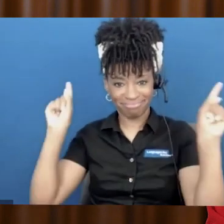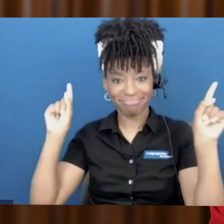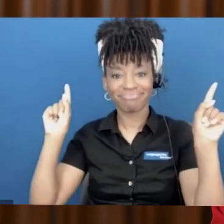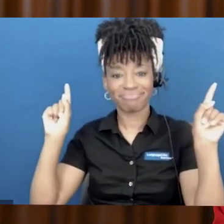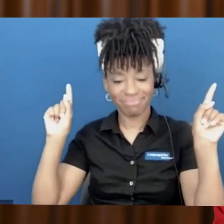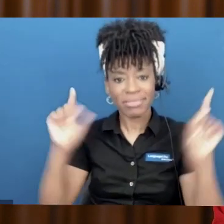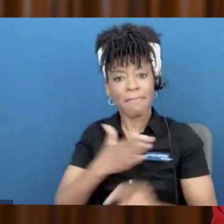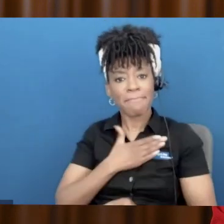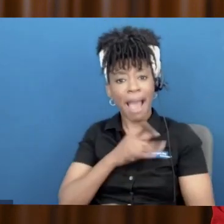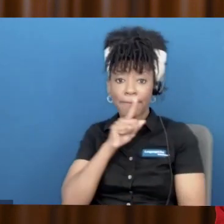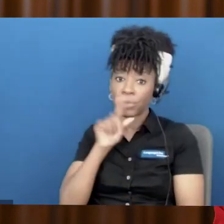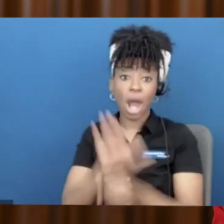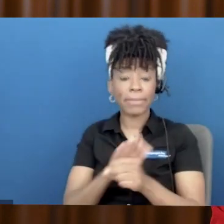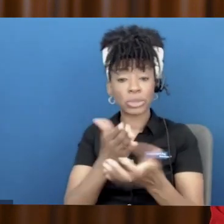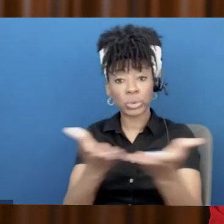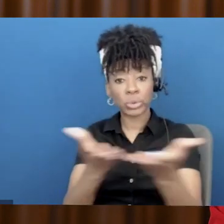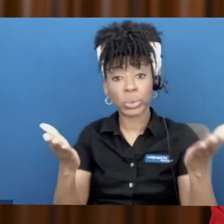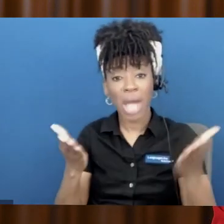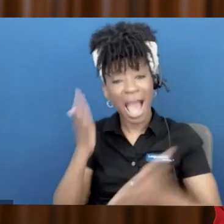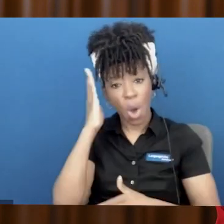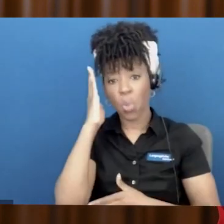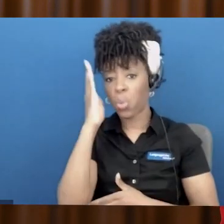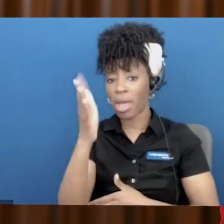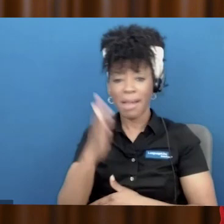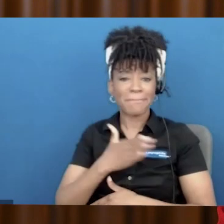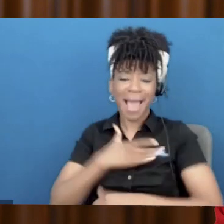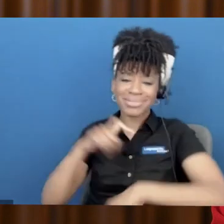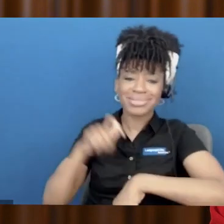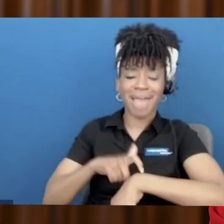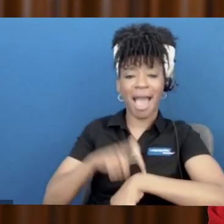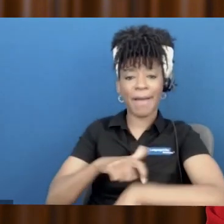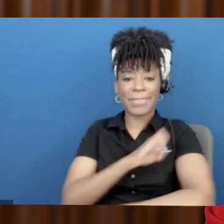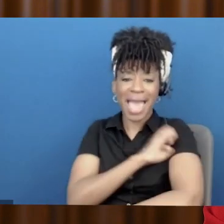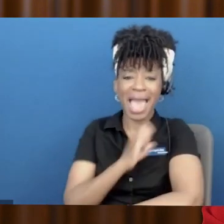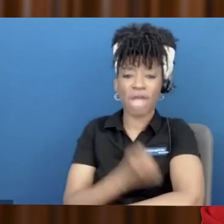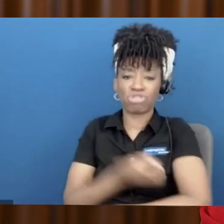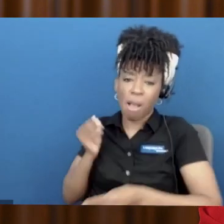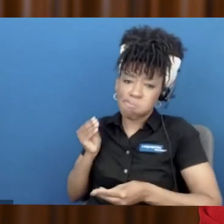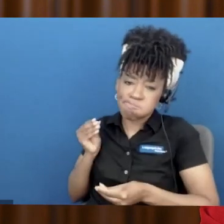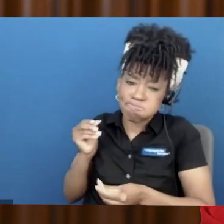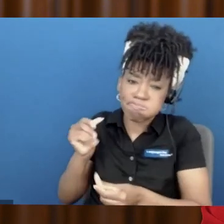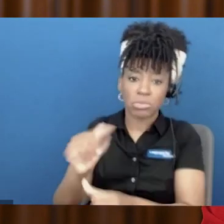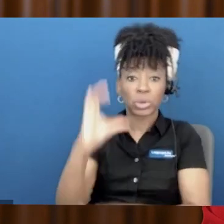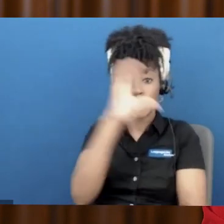My commitment to you is that I will devote all of my time and energy to search for real